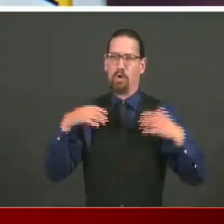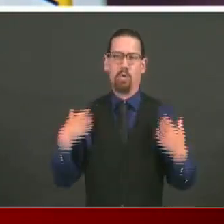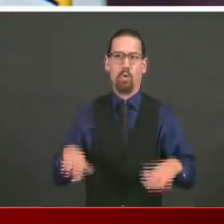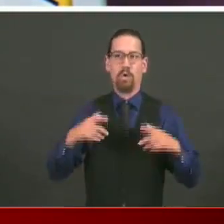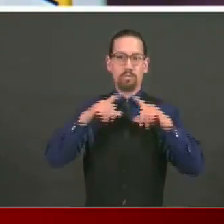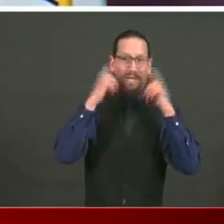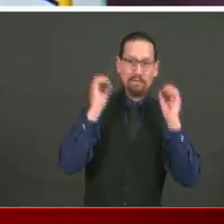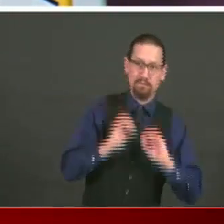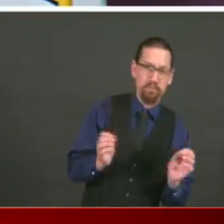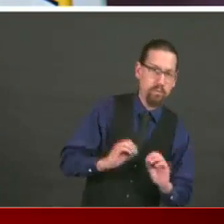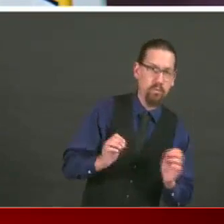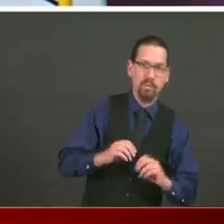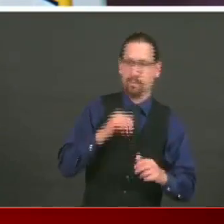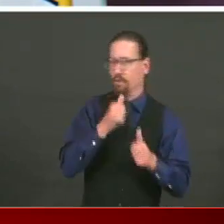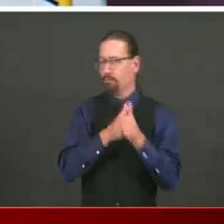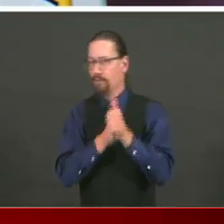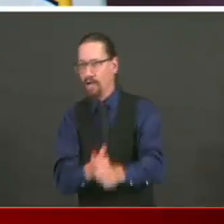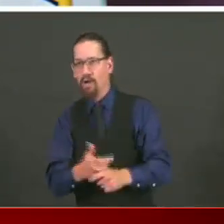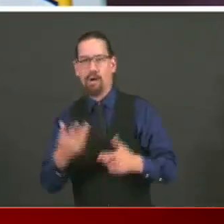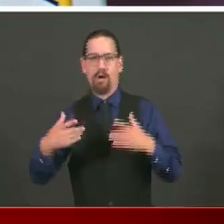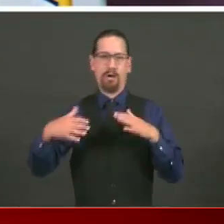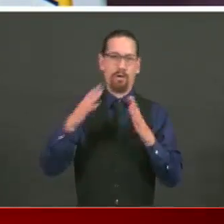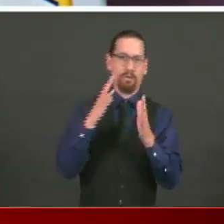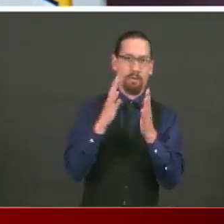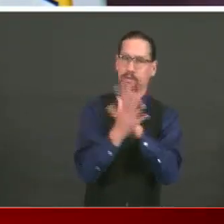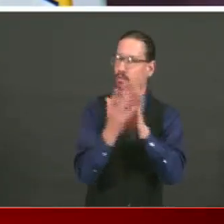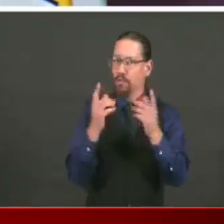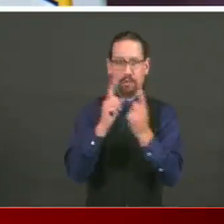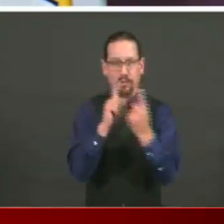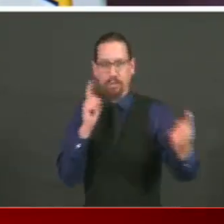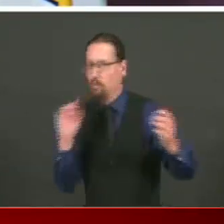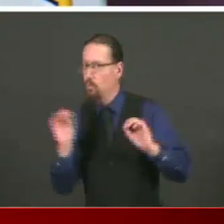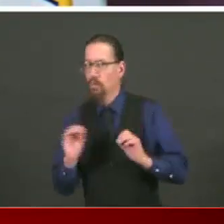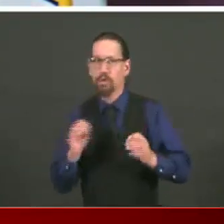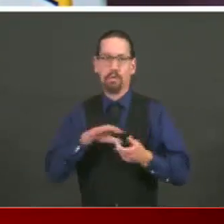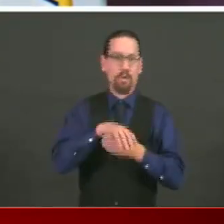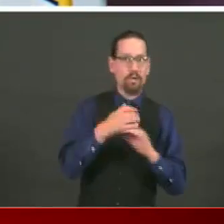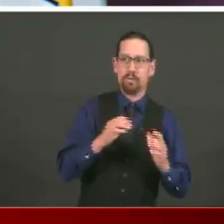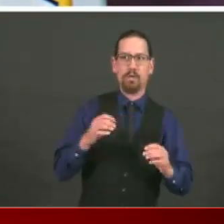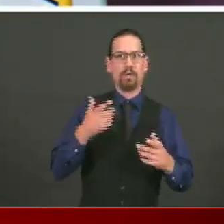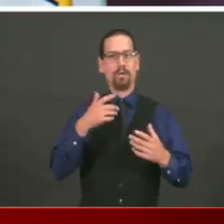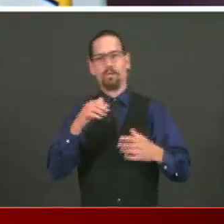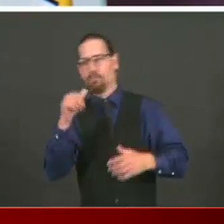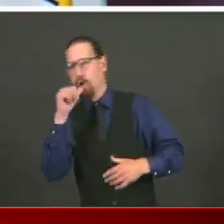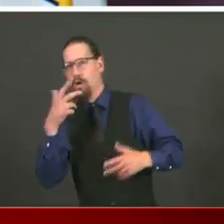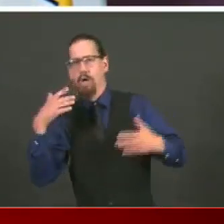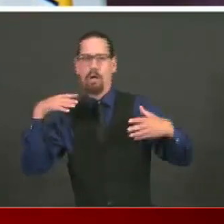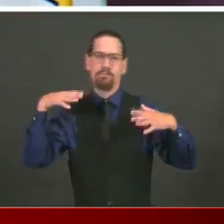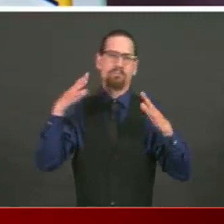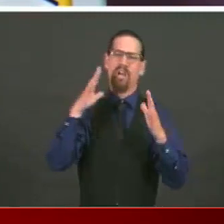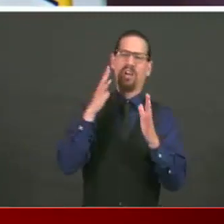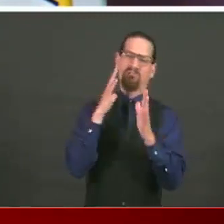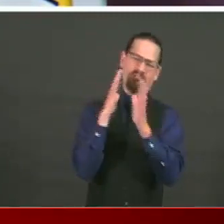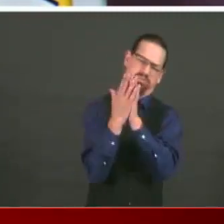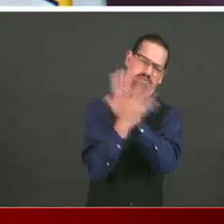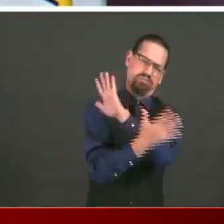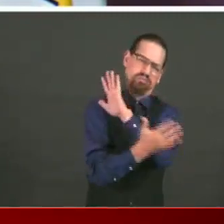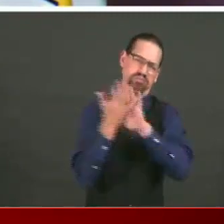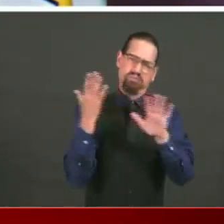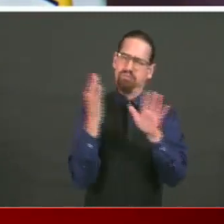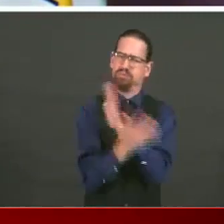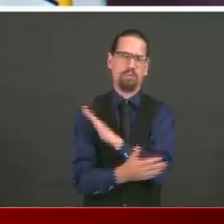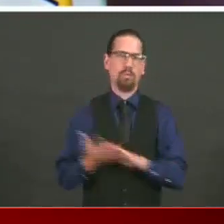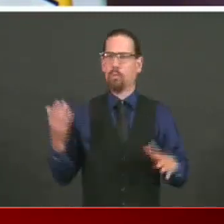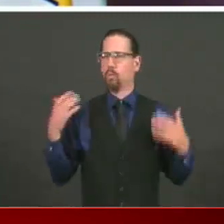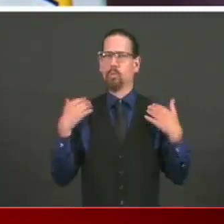worn, overcrowding into the restaurants and bars and such right around Musquamicet, very few masks